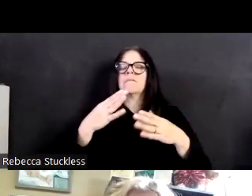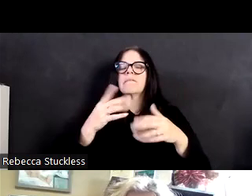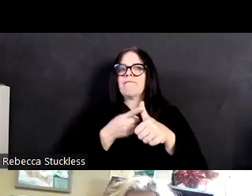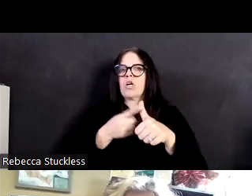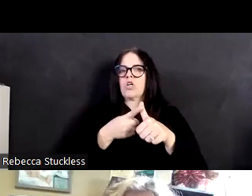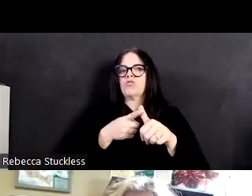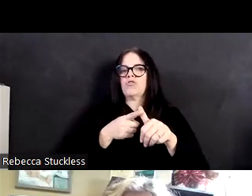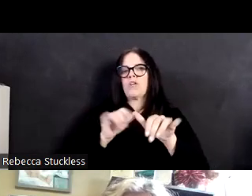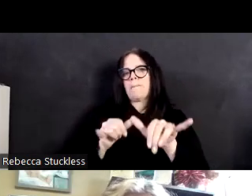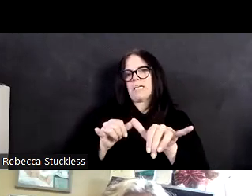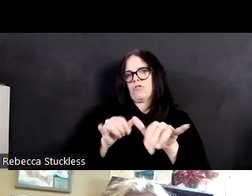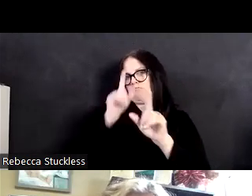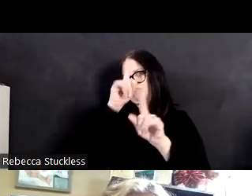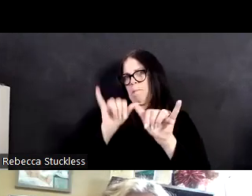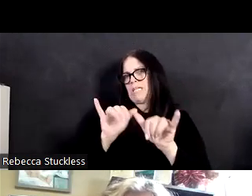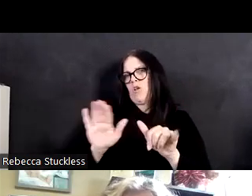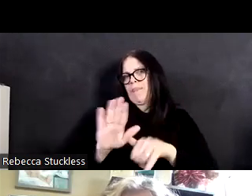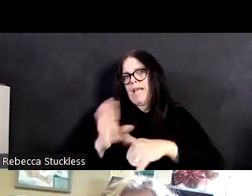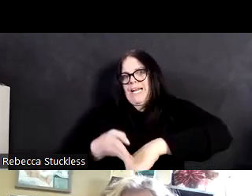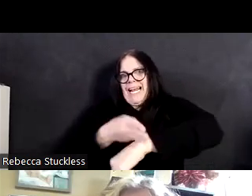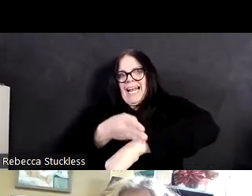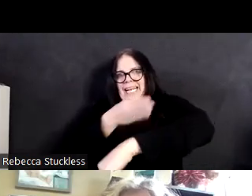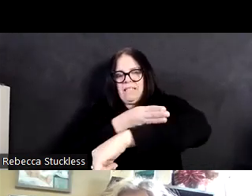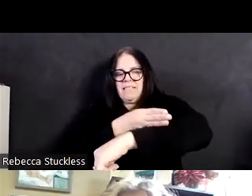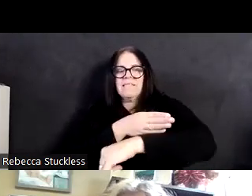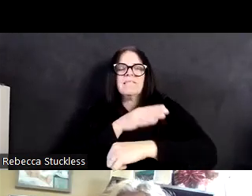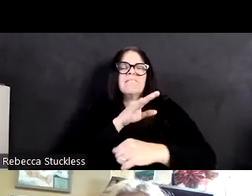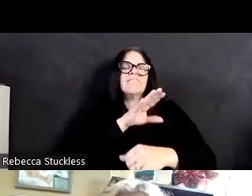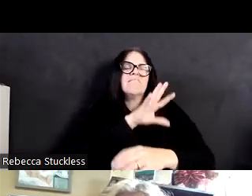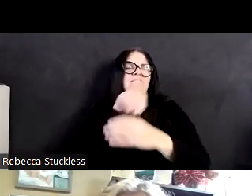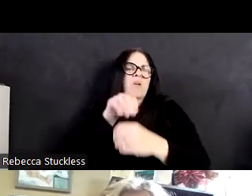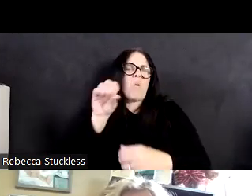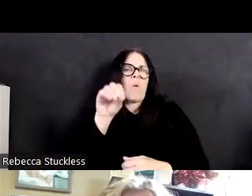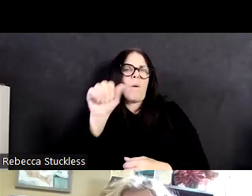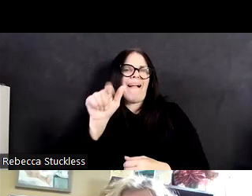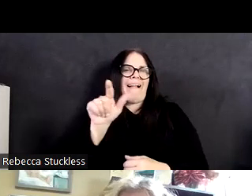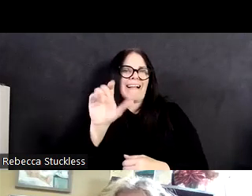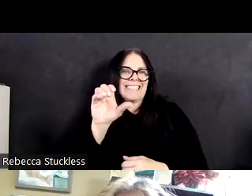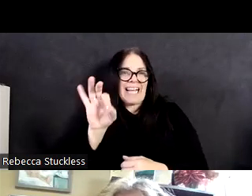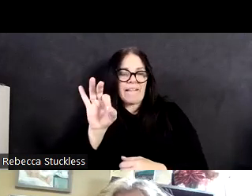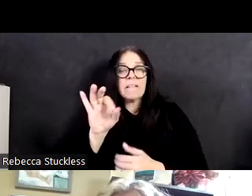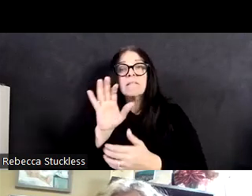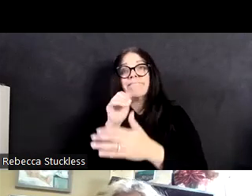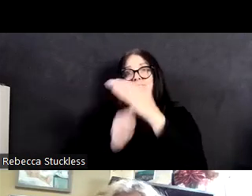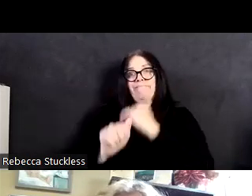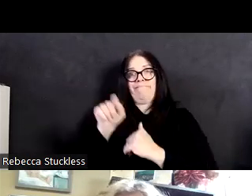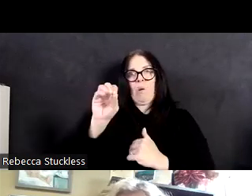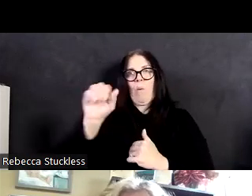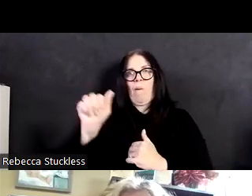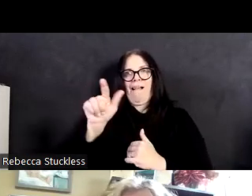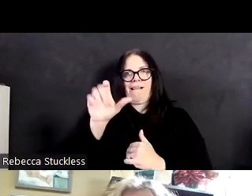learner gains. We're part of the OALCF, and as a requirement of that, we were supposed to